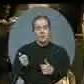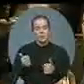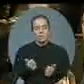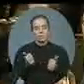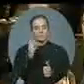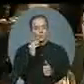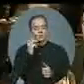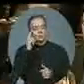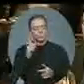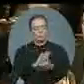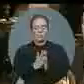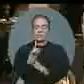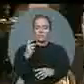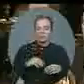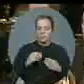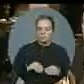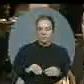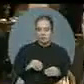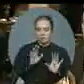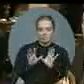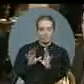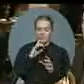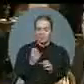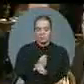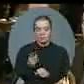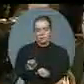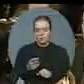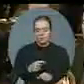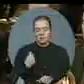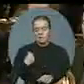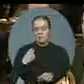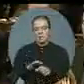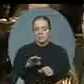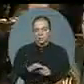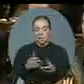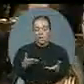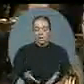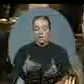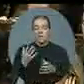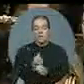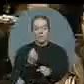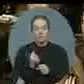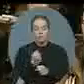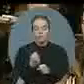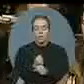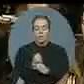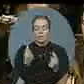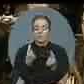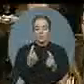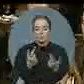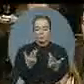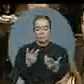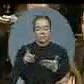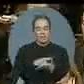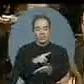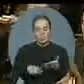unprecedented step of scrapping the result of an election campaign and forming for the first time